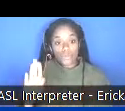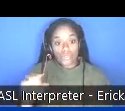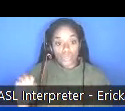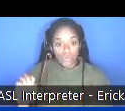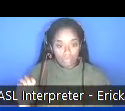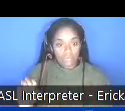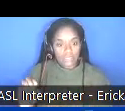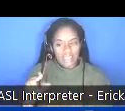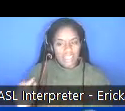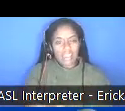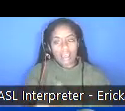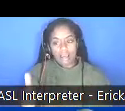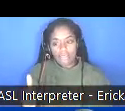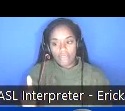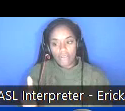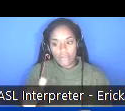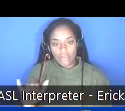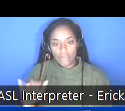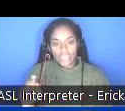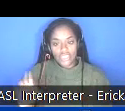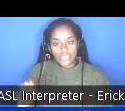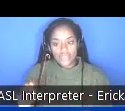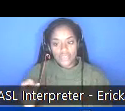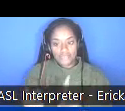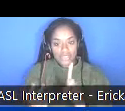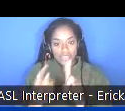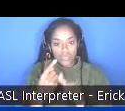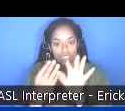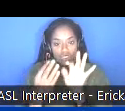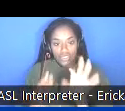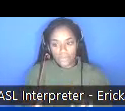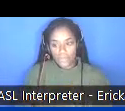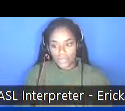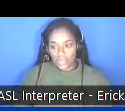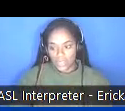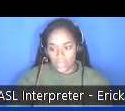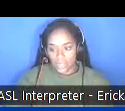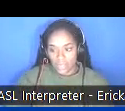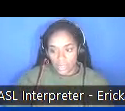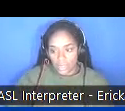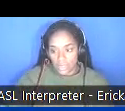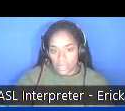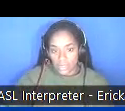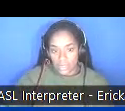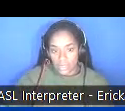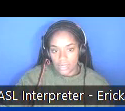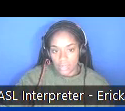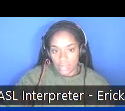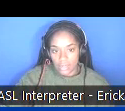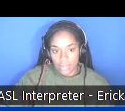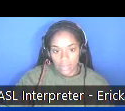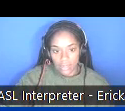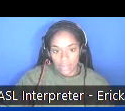other related initiatives in this space. 6, no wrong door. This is often the catchphrase,